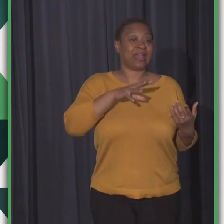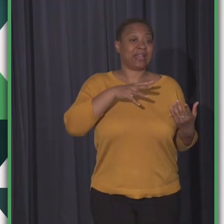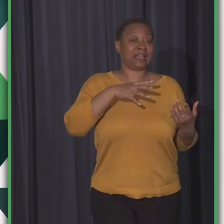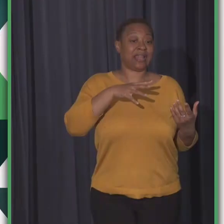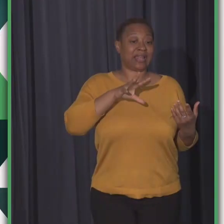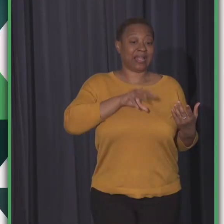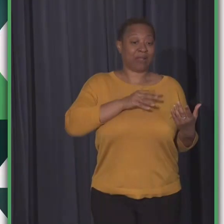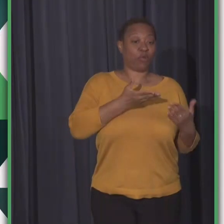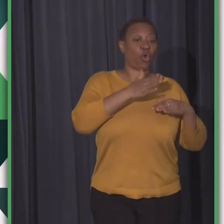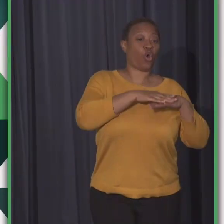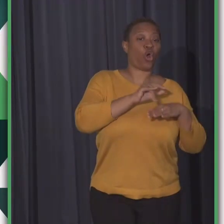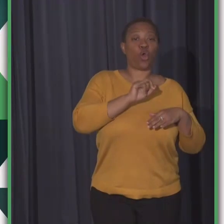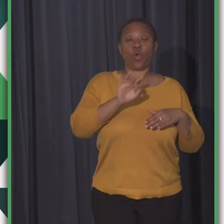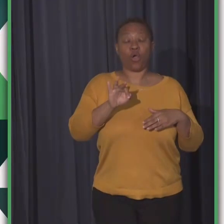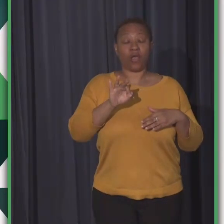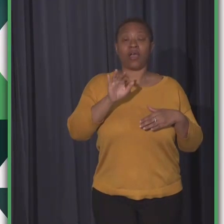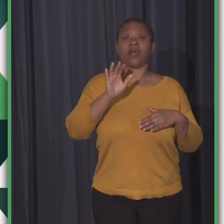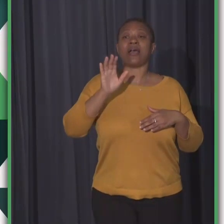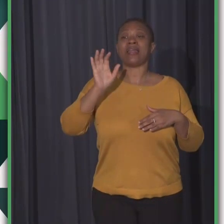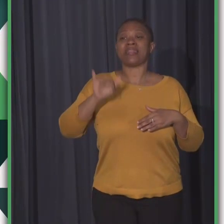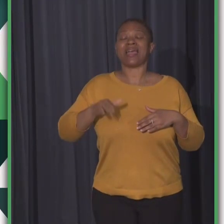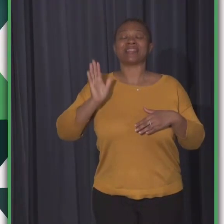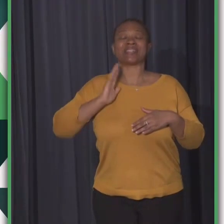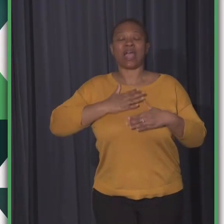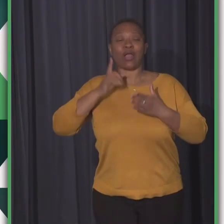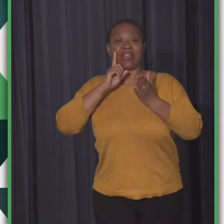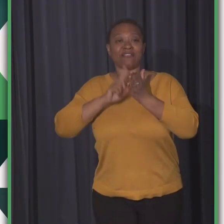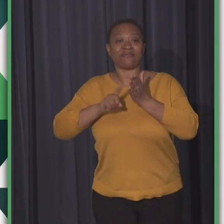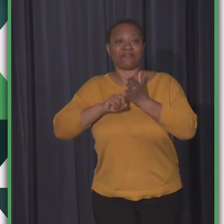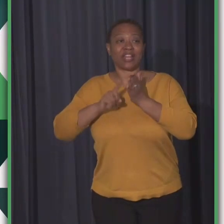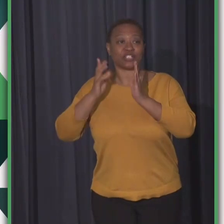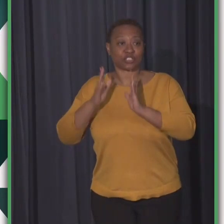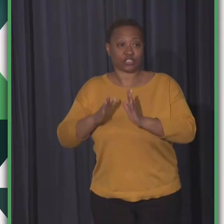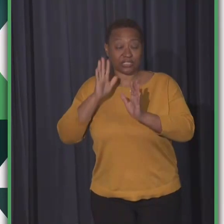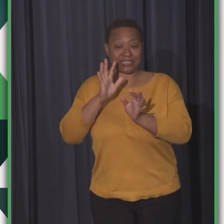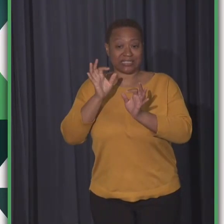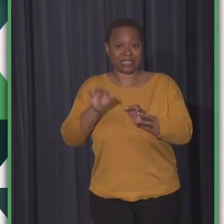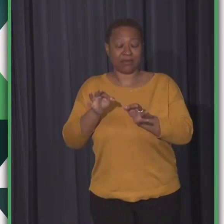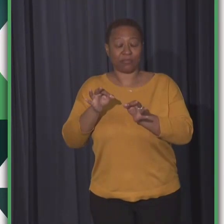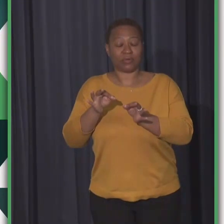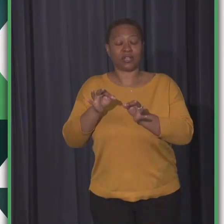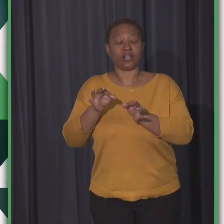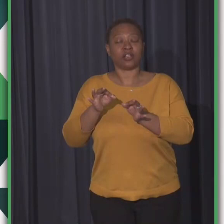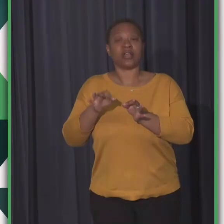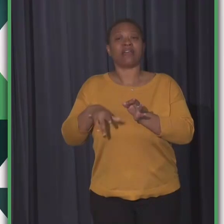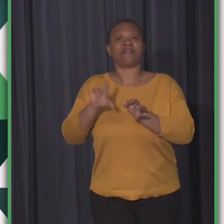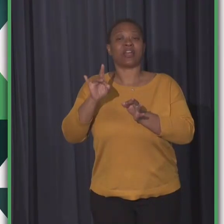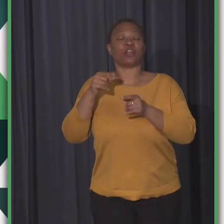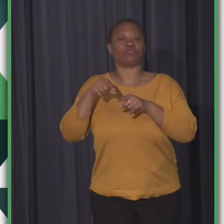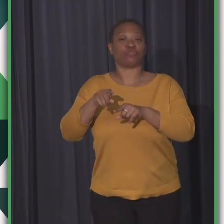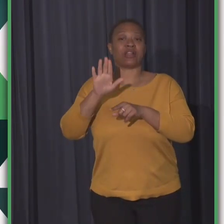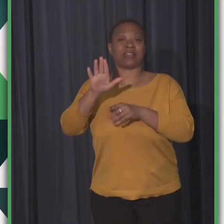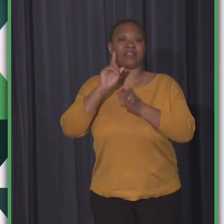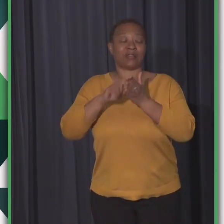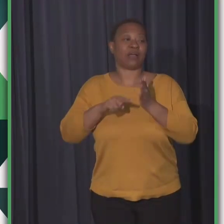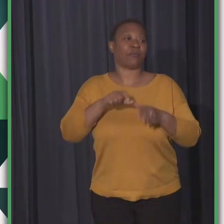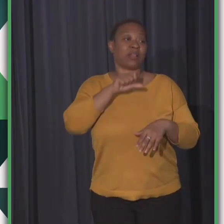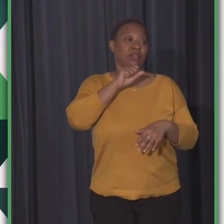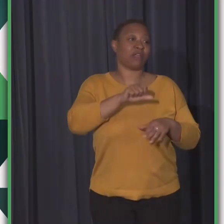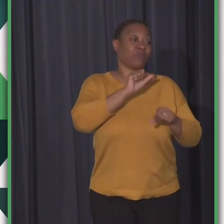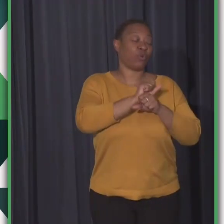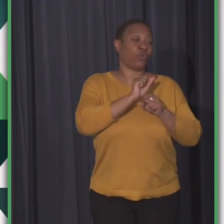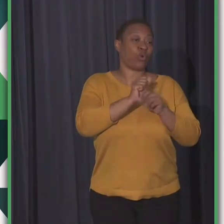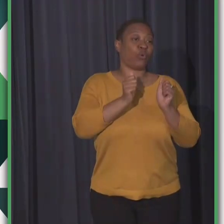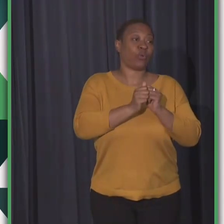off. That's something that our investigators end up determining once they do their investigation. So I would love to work with